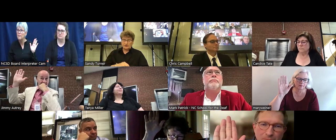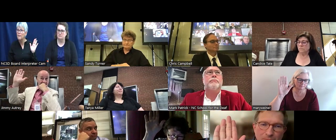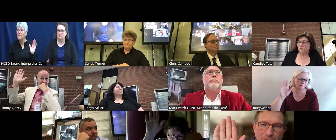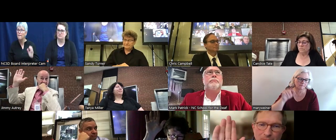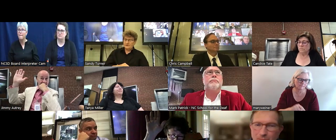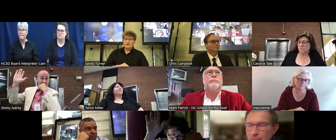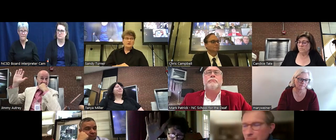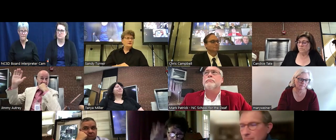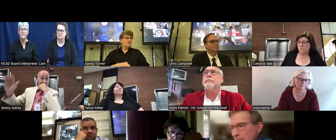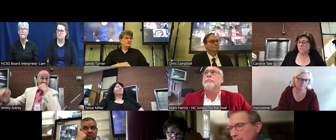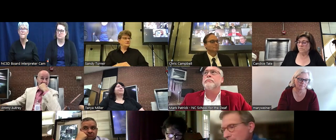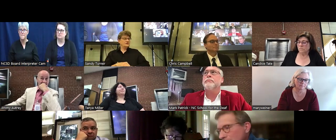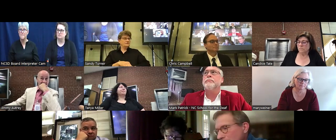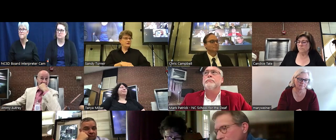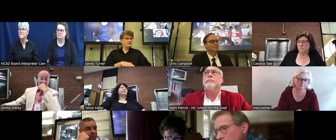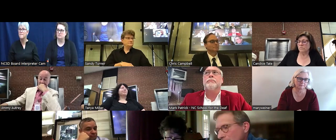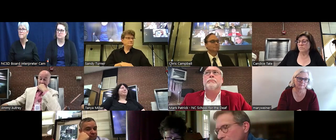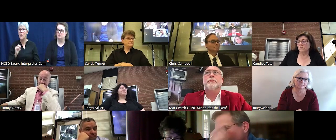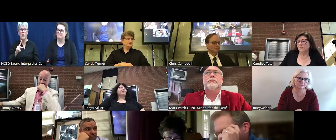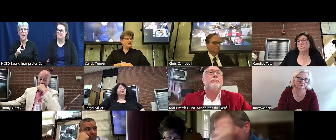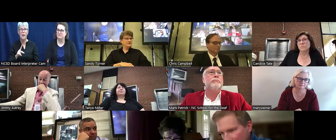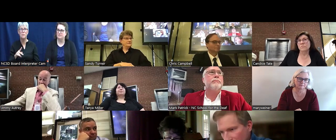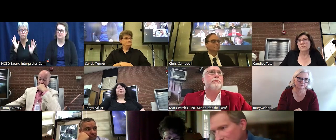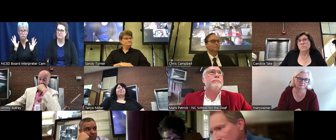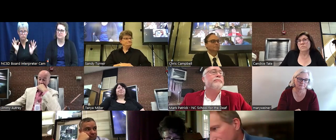Okay. So done.